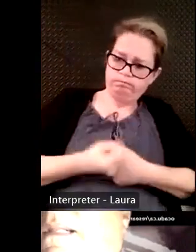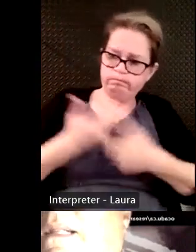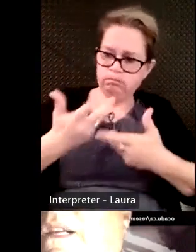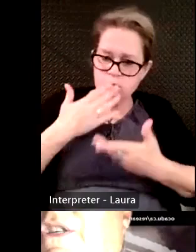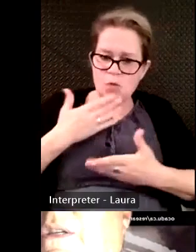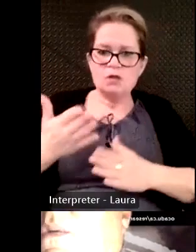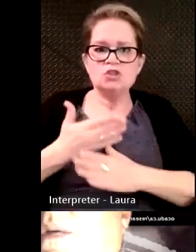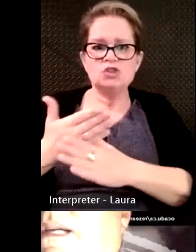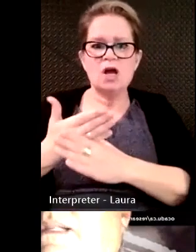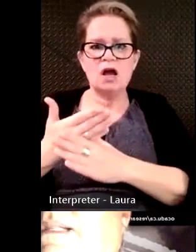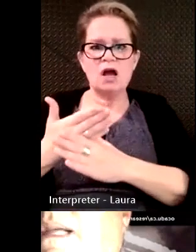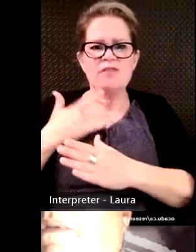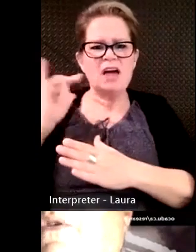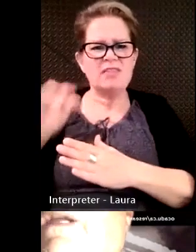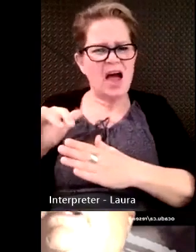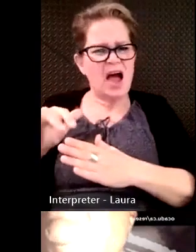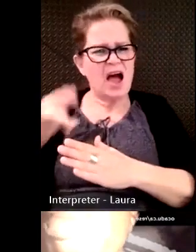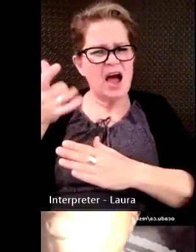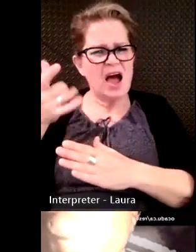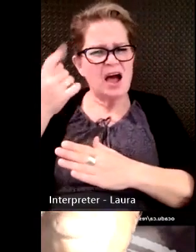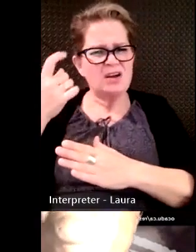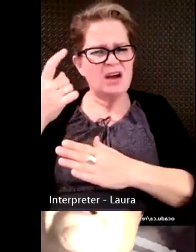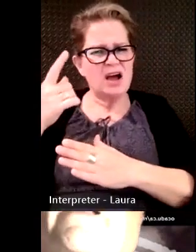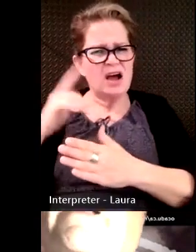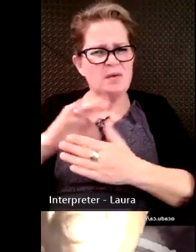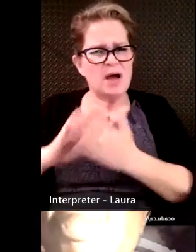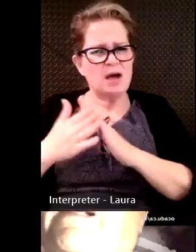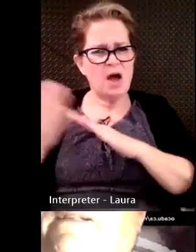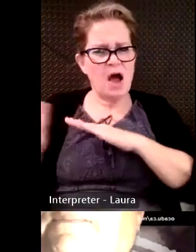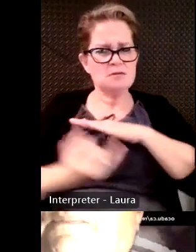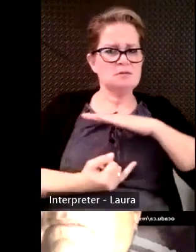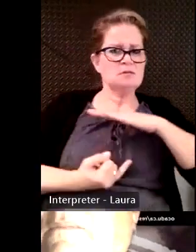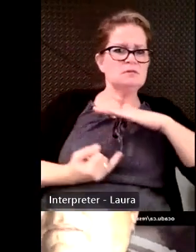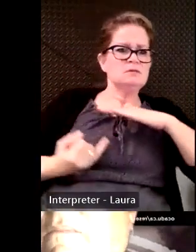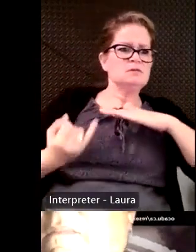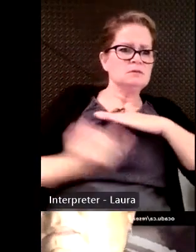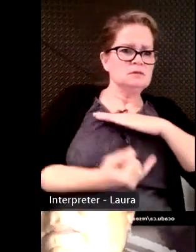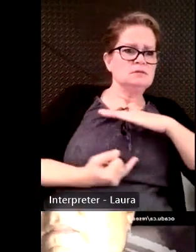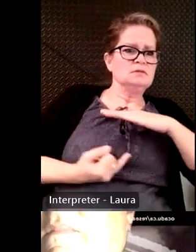the isolation we disabled creatives feel every day.